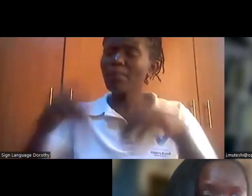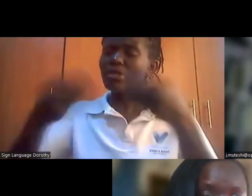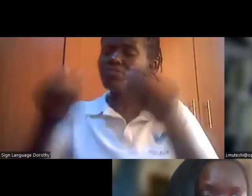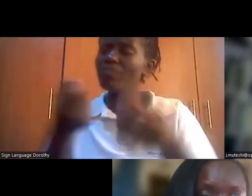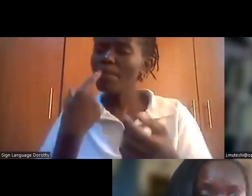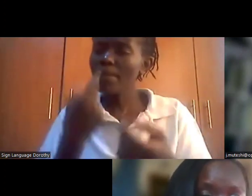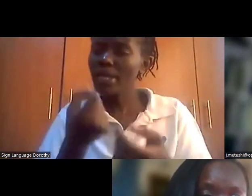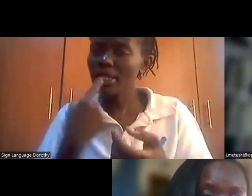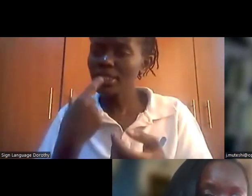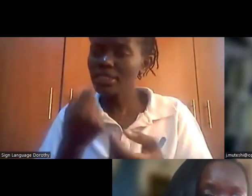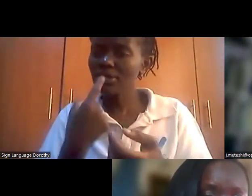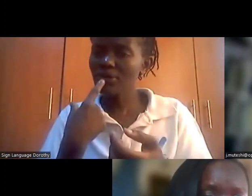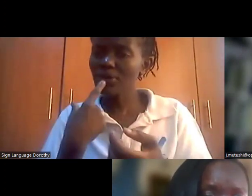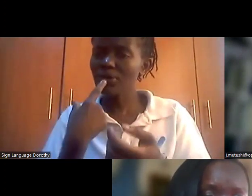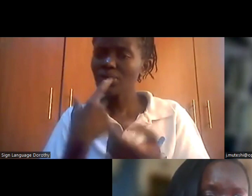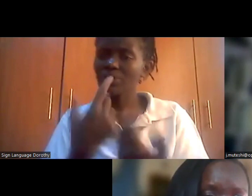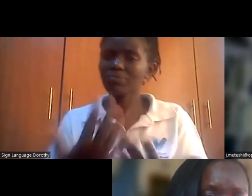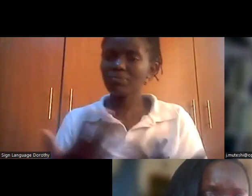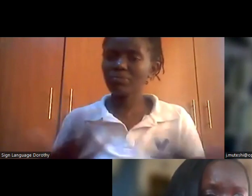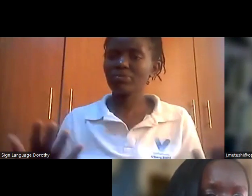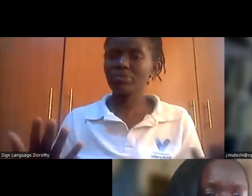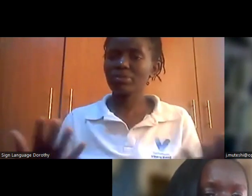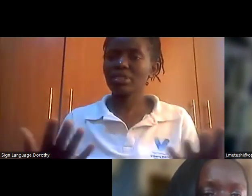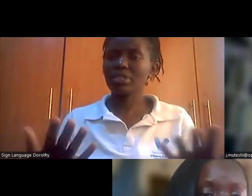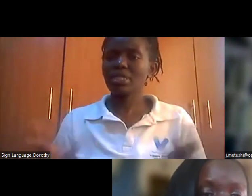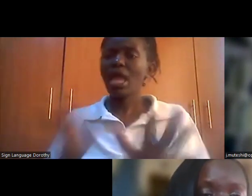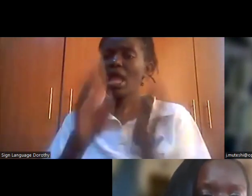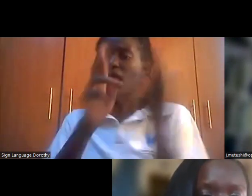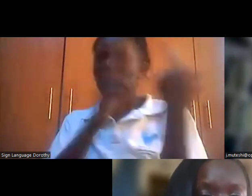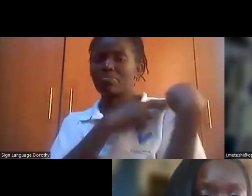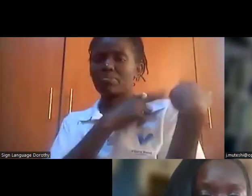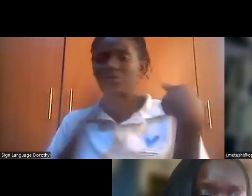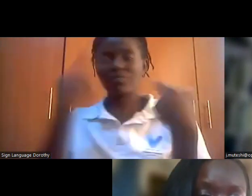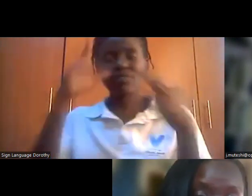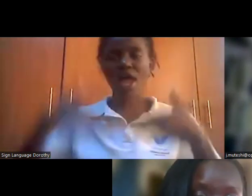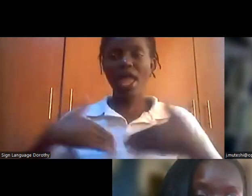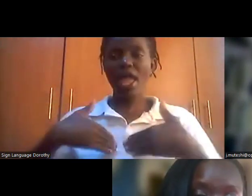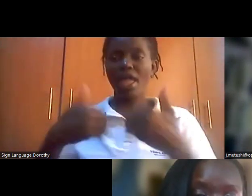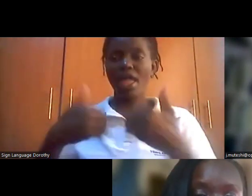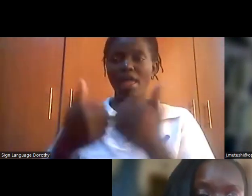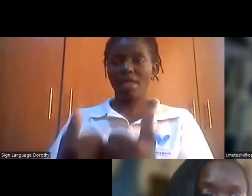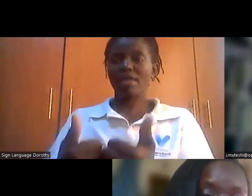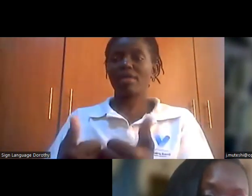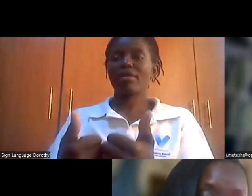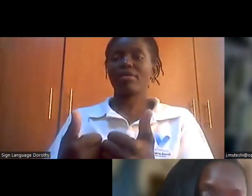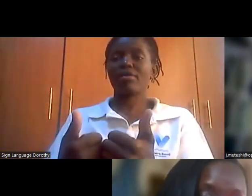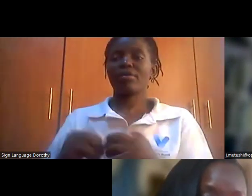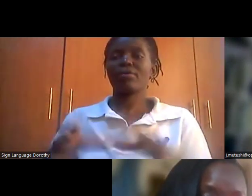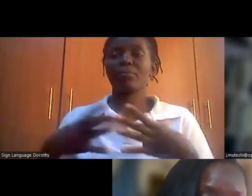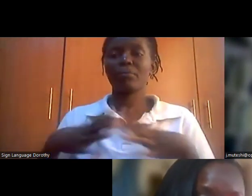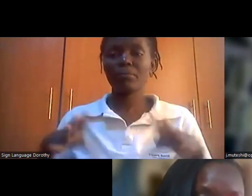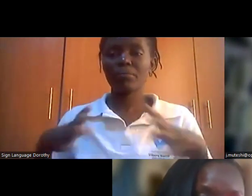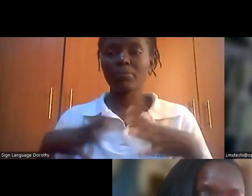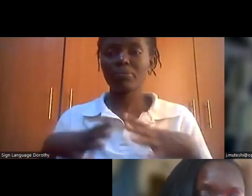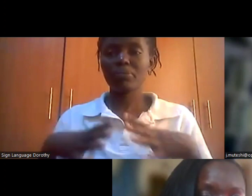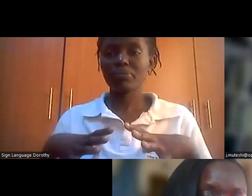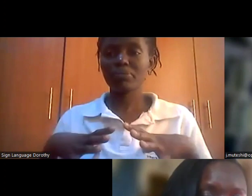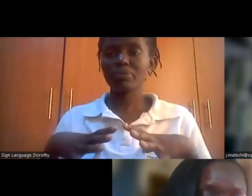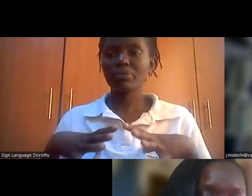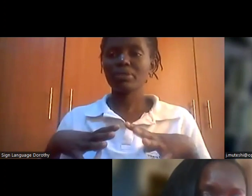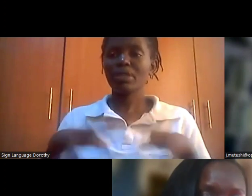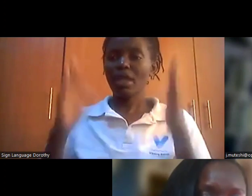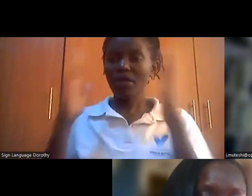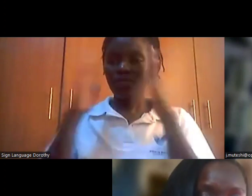key recommendation, especially on the role of health professionals, is that there's need for surveillance and monitoring of private practitioners and